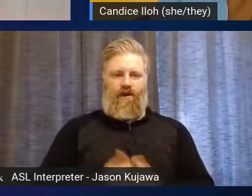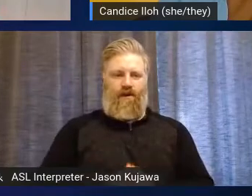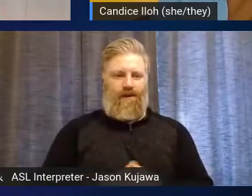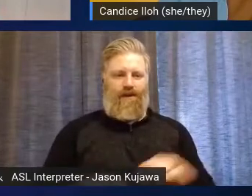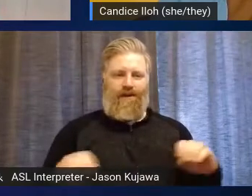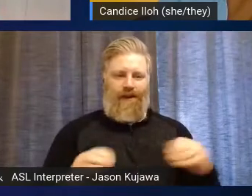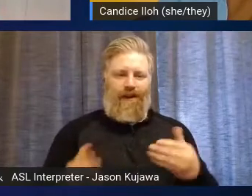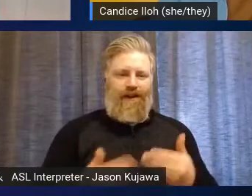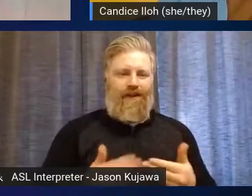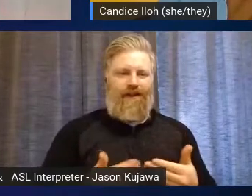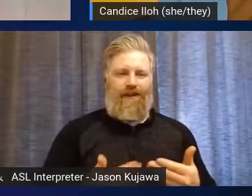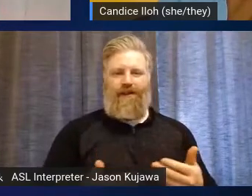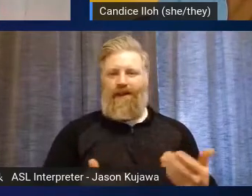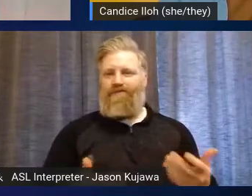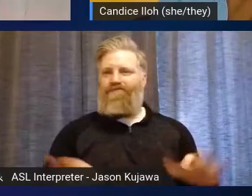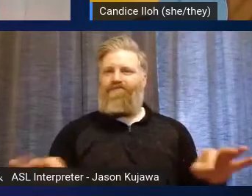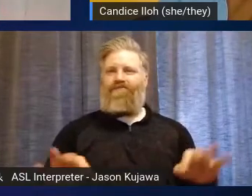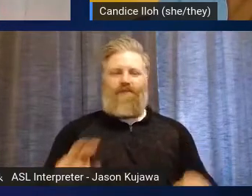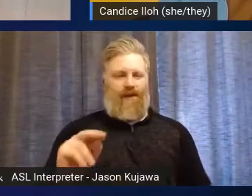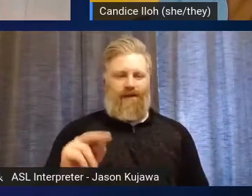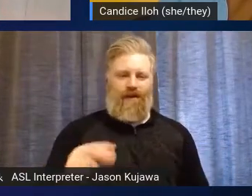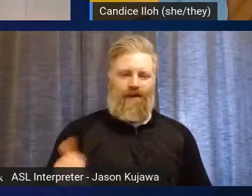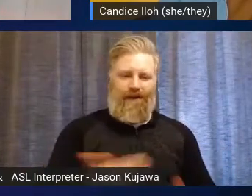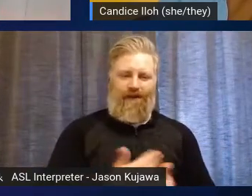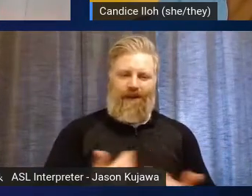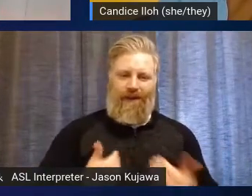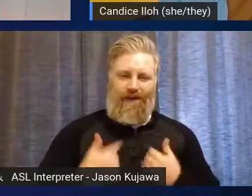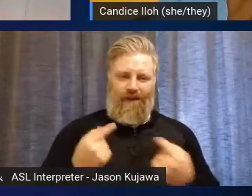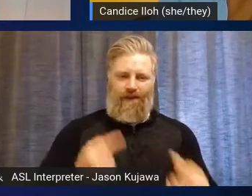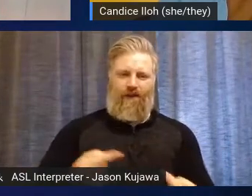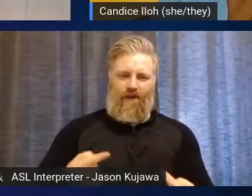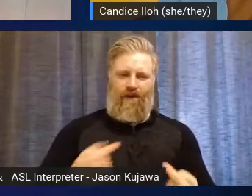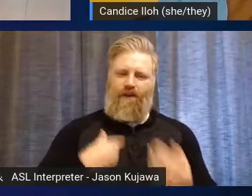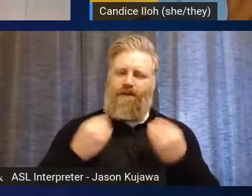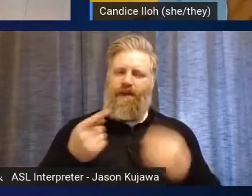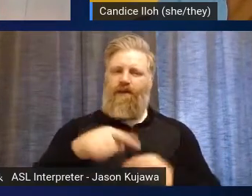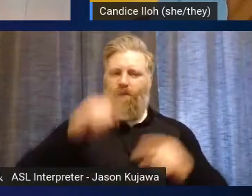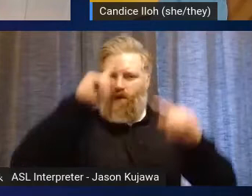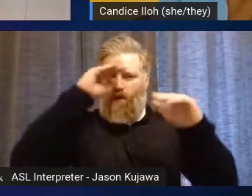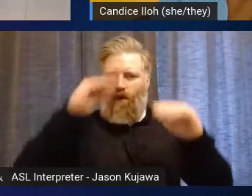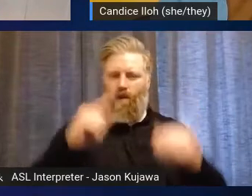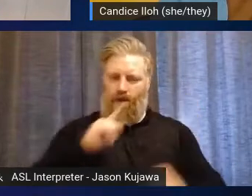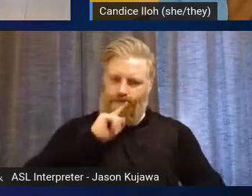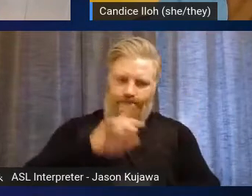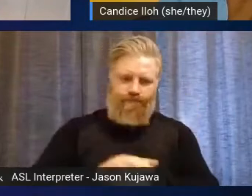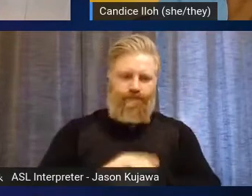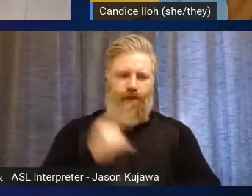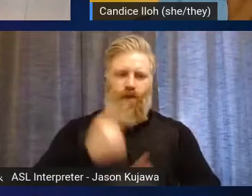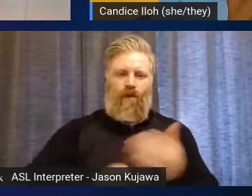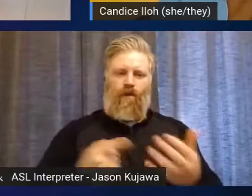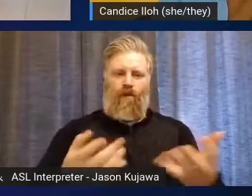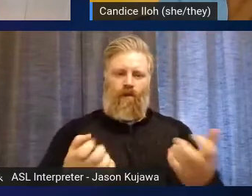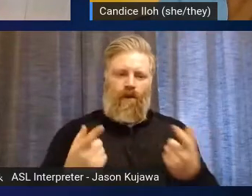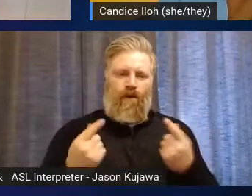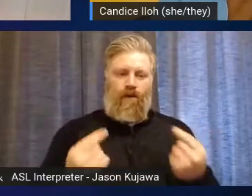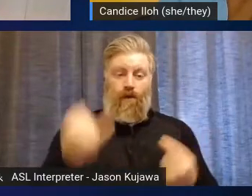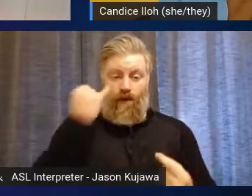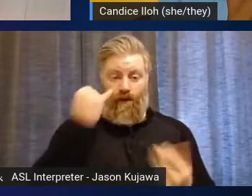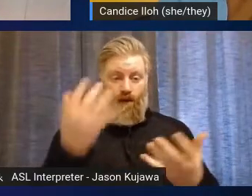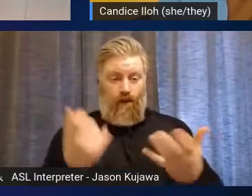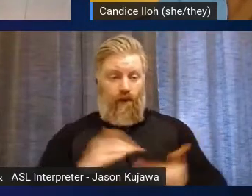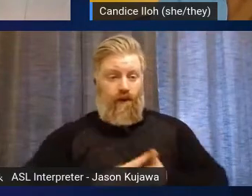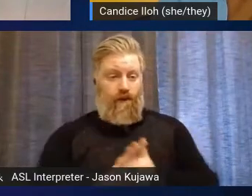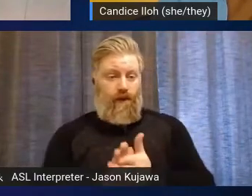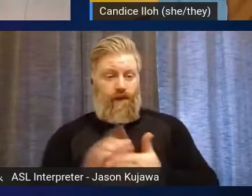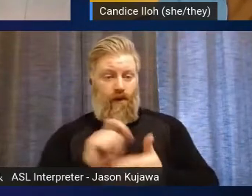want to do this. You know, it doesn't work that way. So never give up hope. If be committed to what you want to do. If you want to do this,